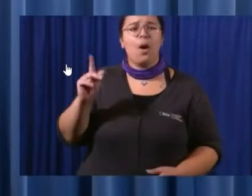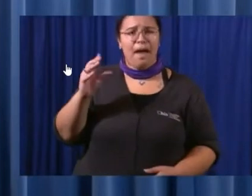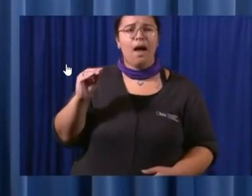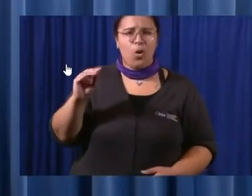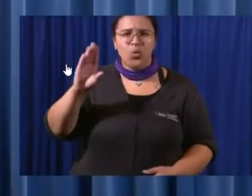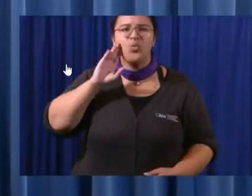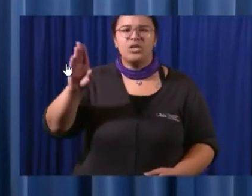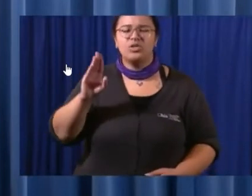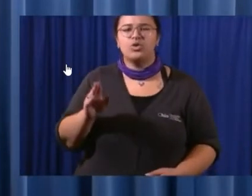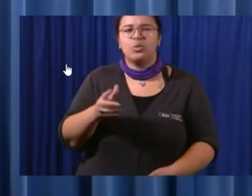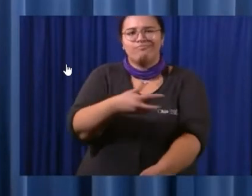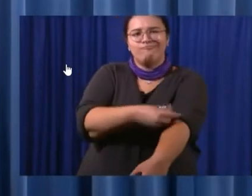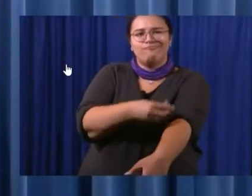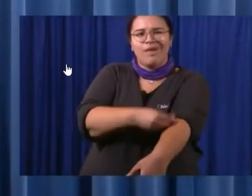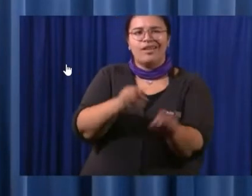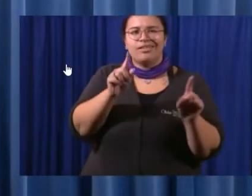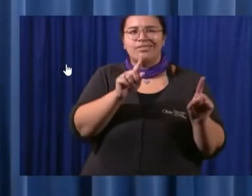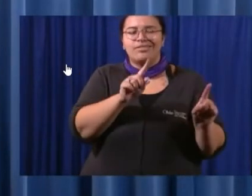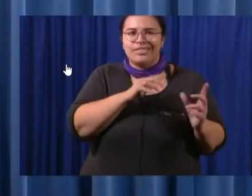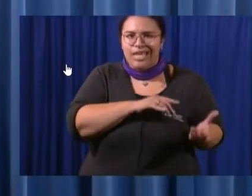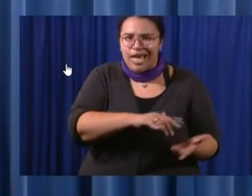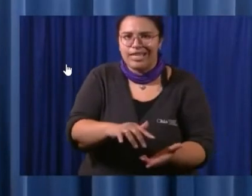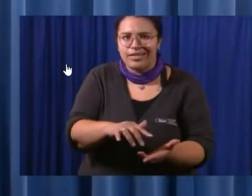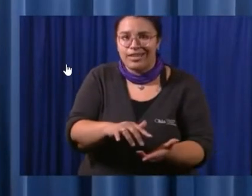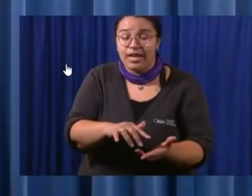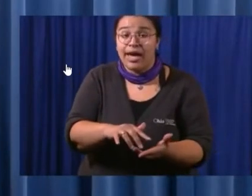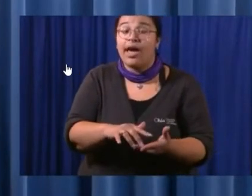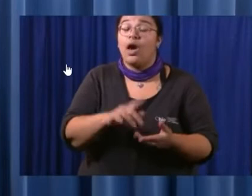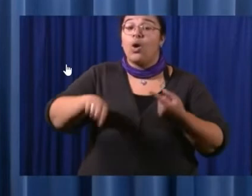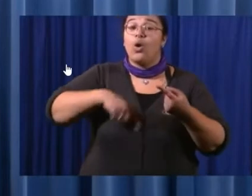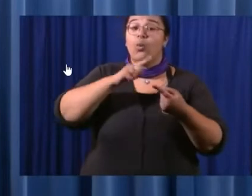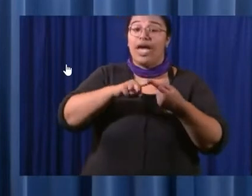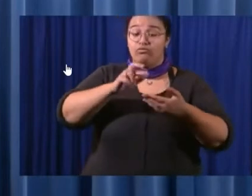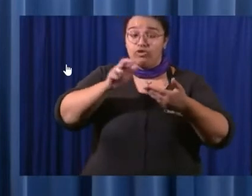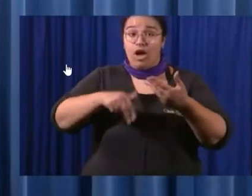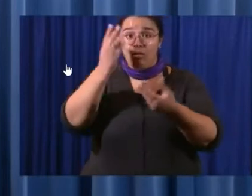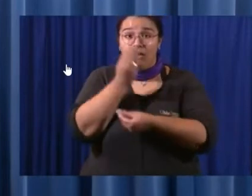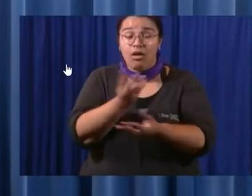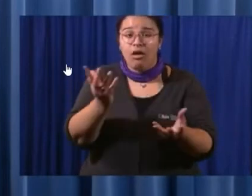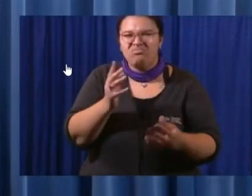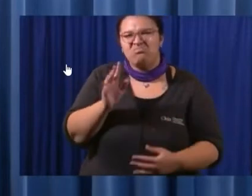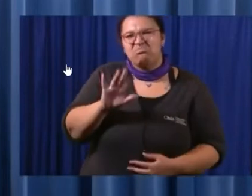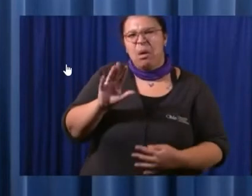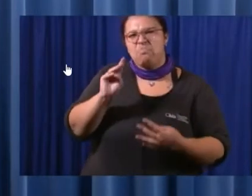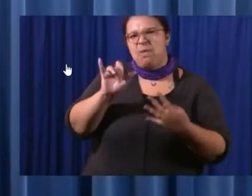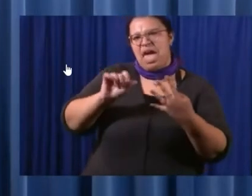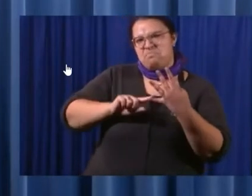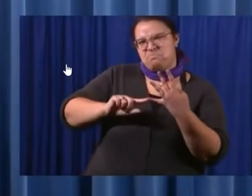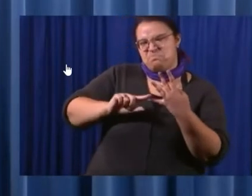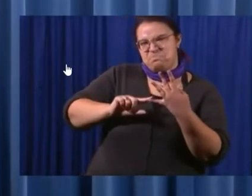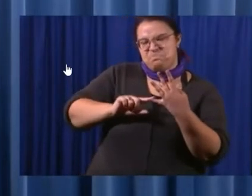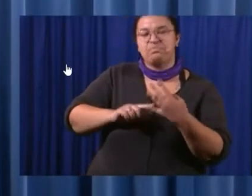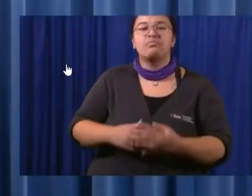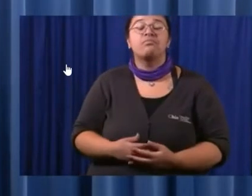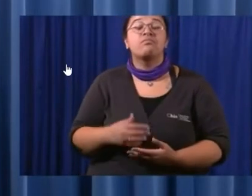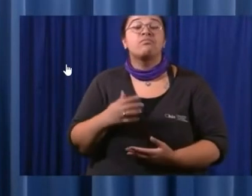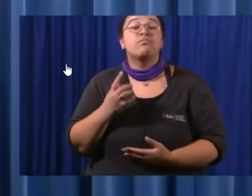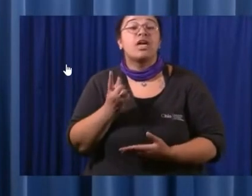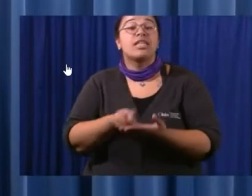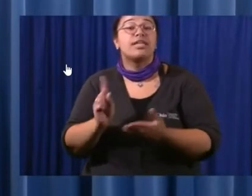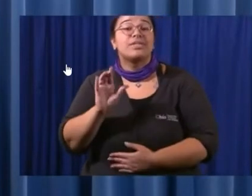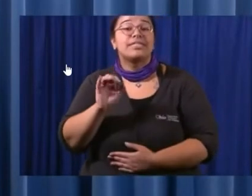study and that we should have had results by the end of May. Last week, the CDC announced a national antibody testing